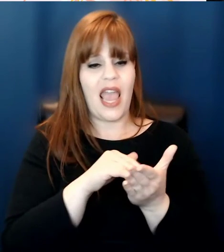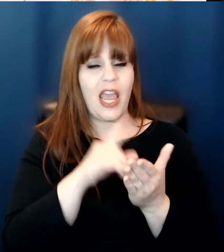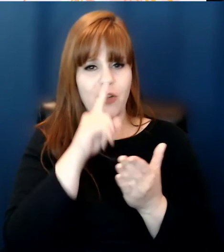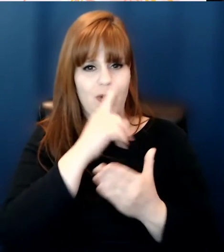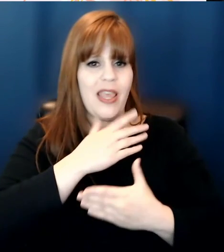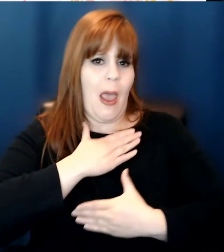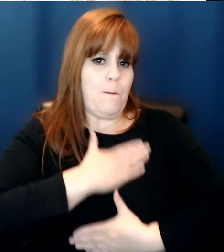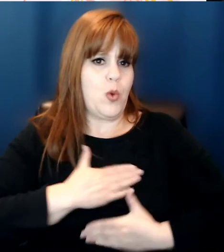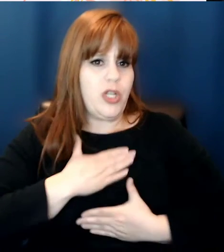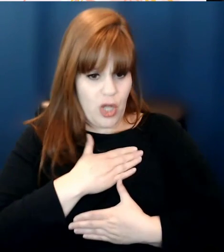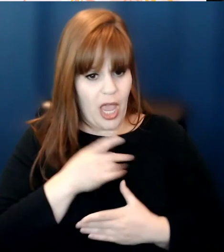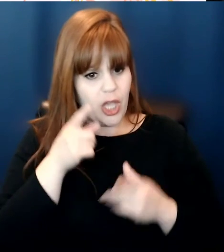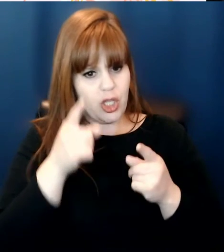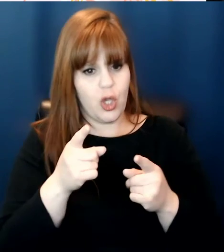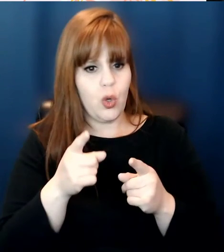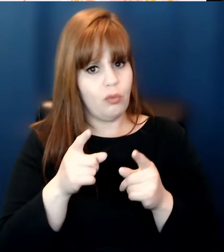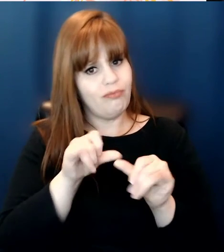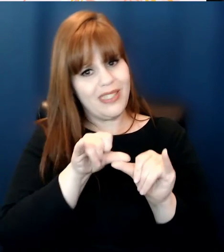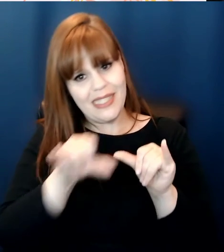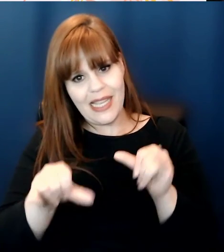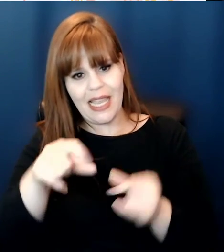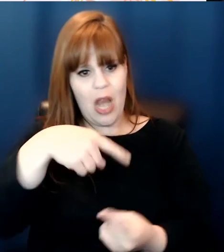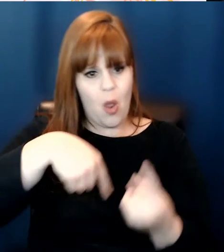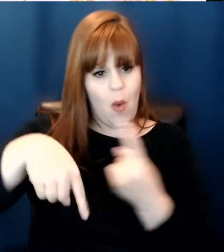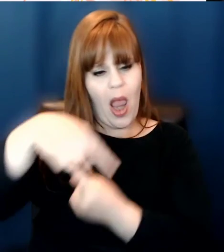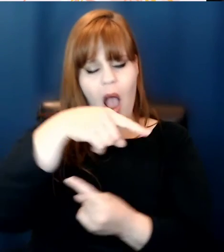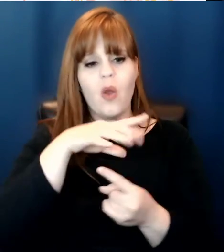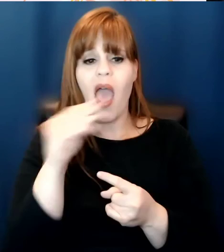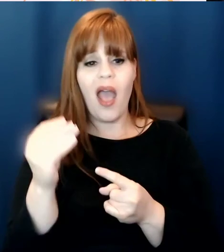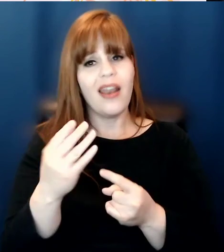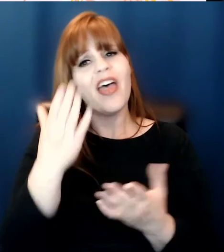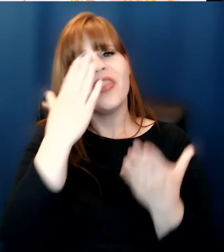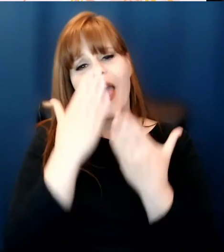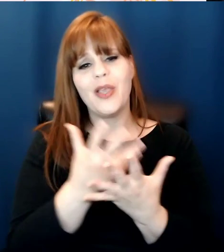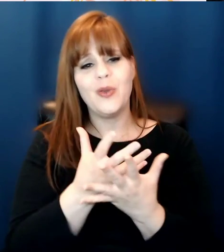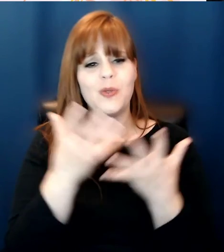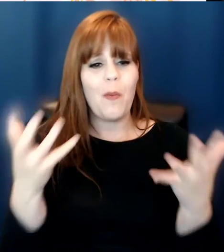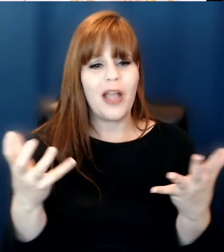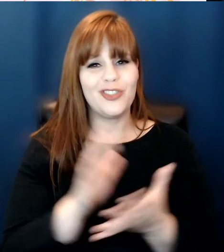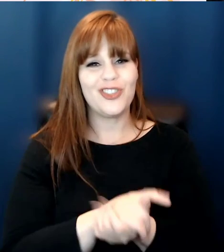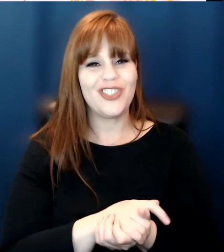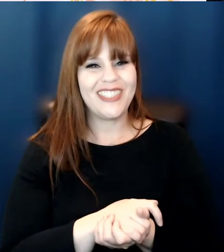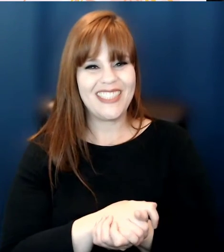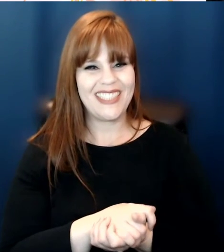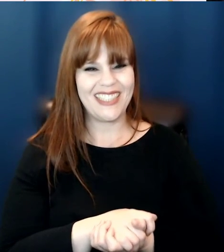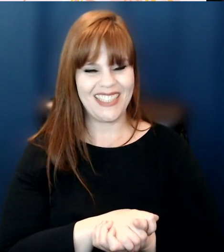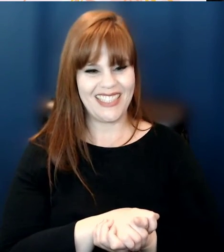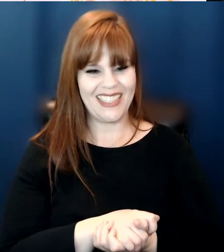again, really appreciate you sticking around, and thank you so much.